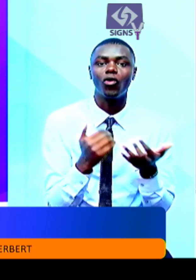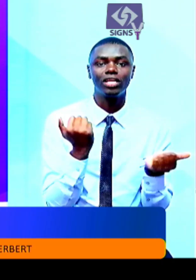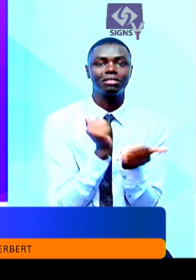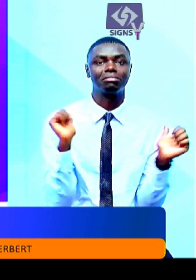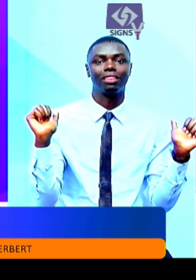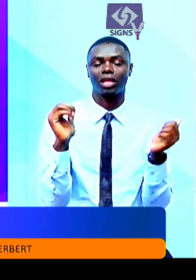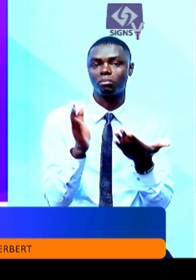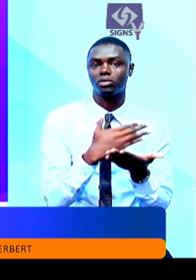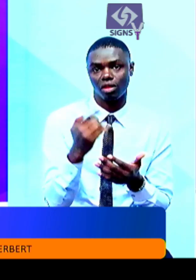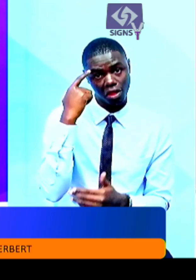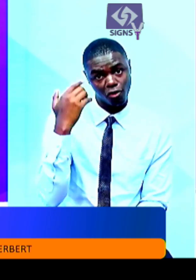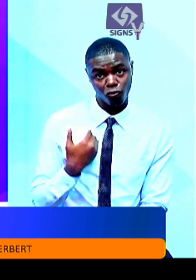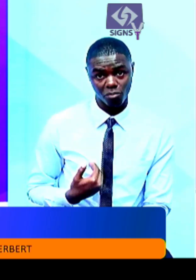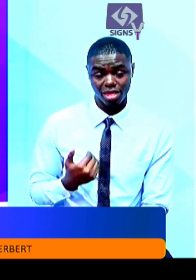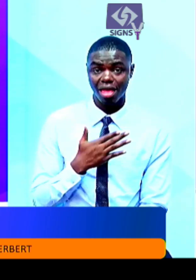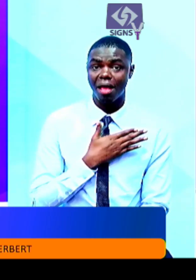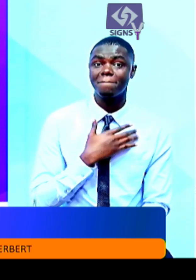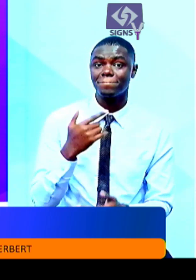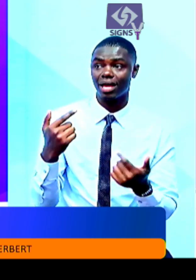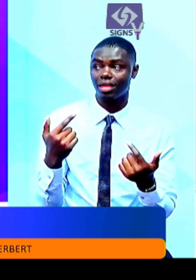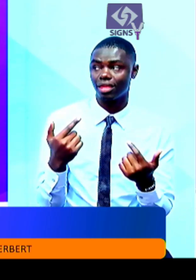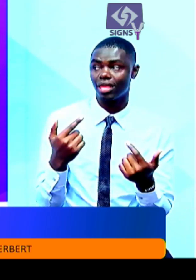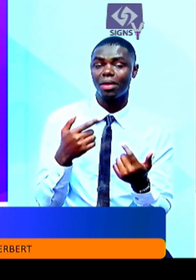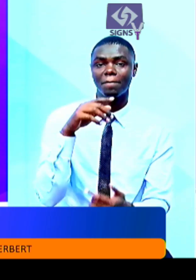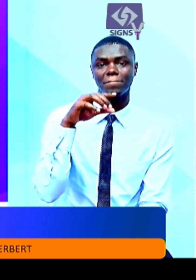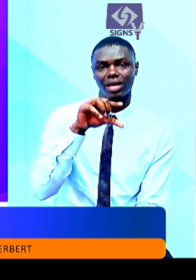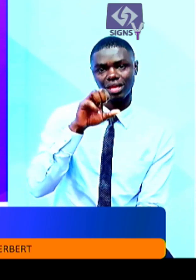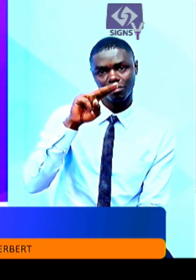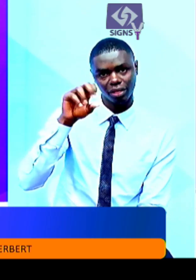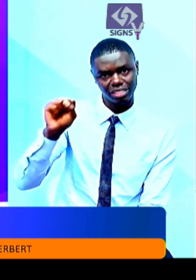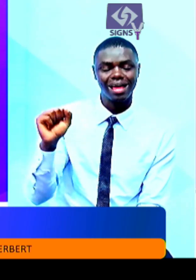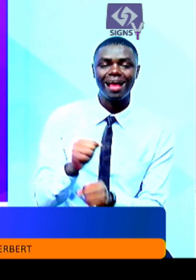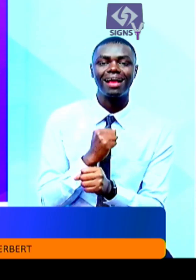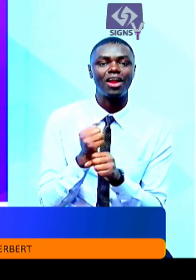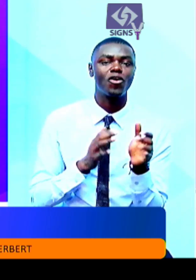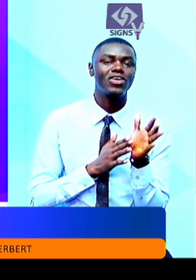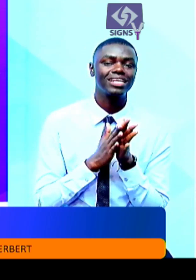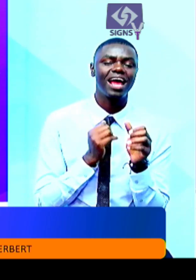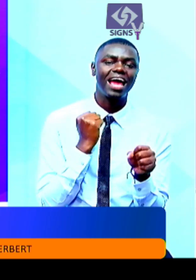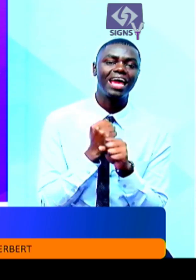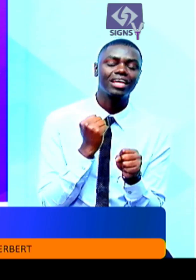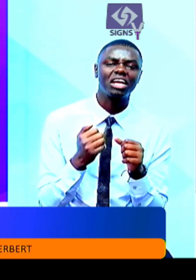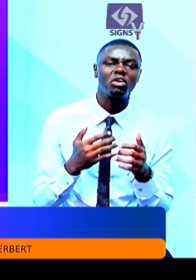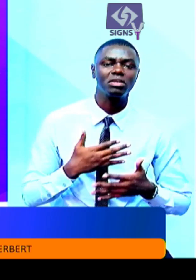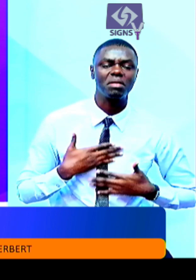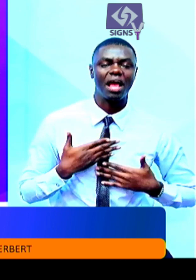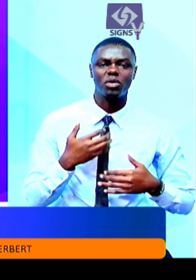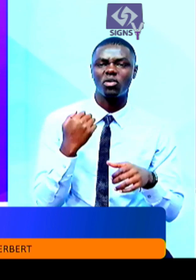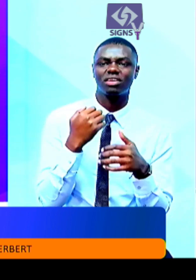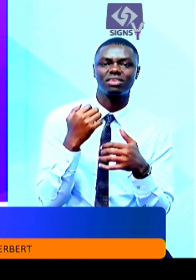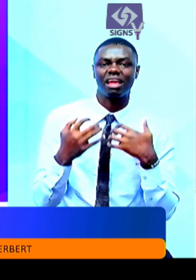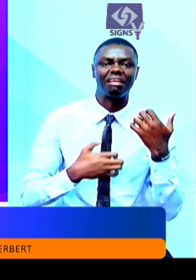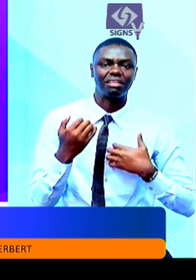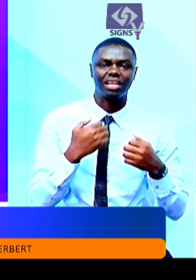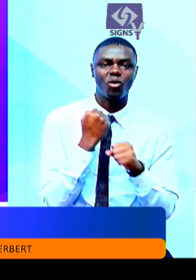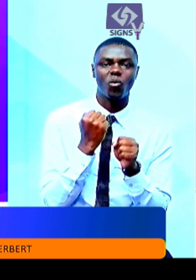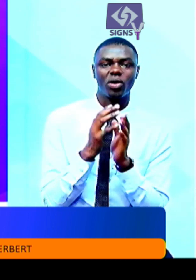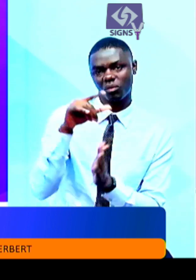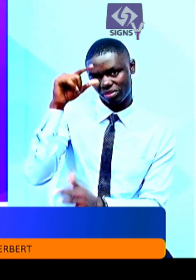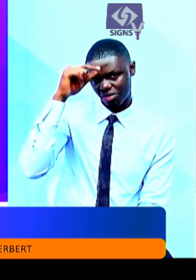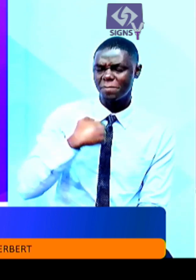Yeah. For me, my cells, my genes cannot entertain working with this current government. I can tell you,